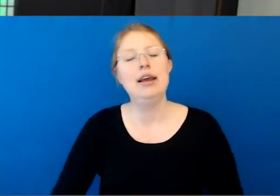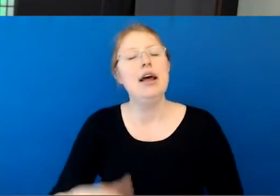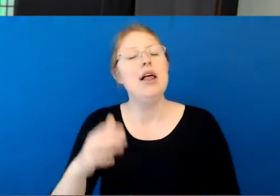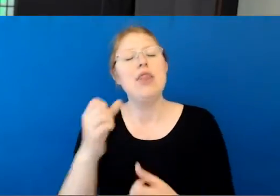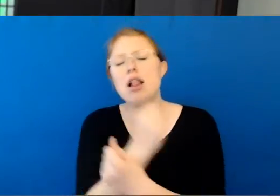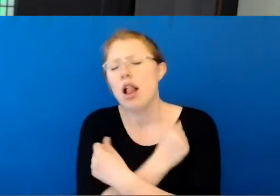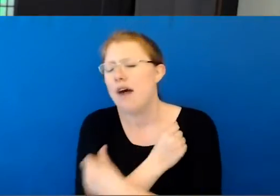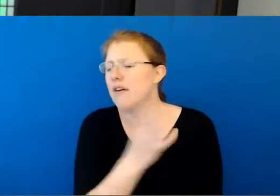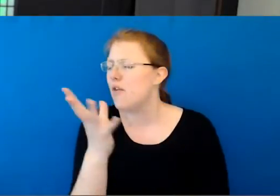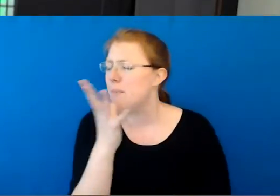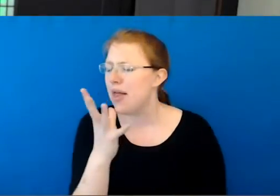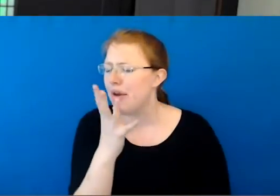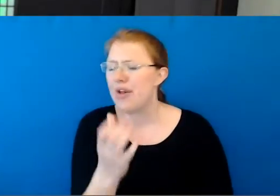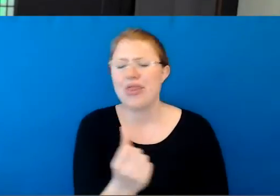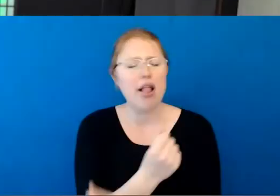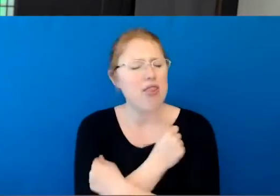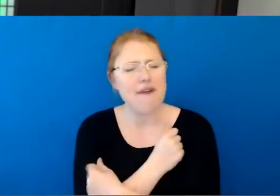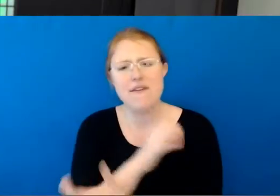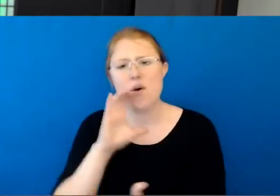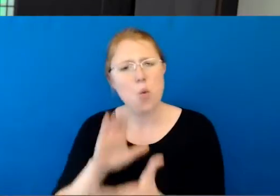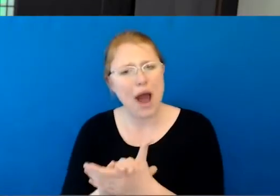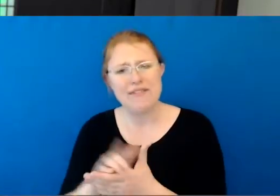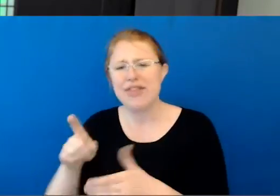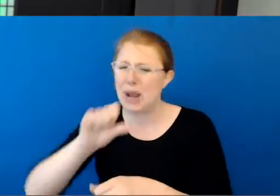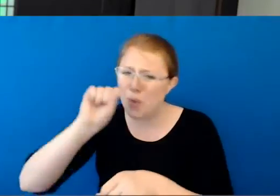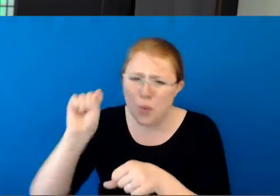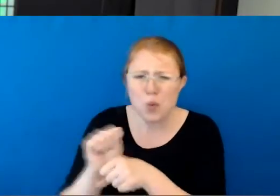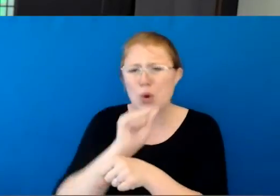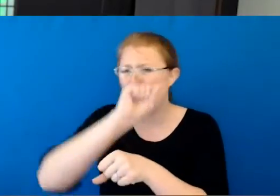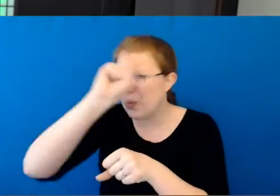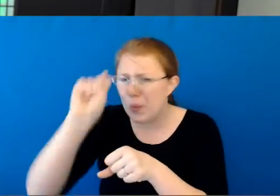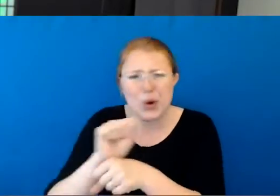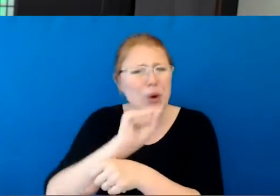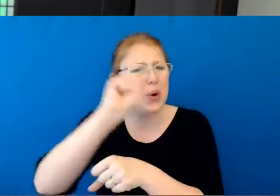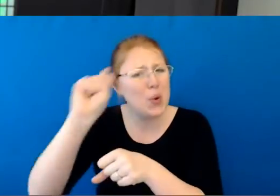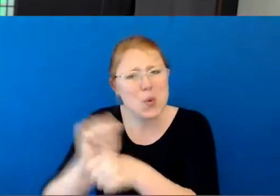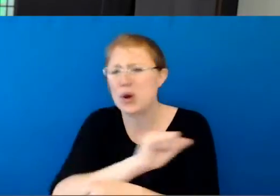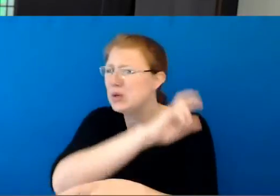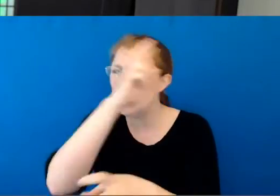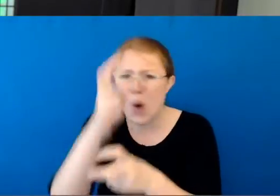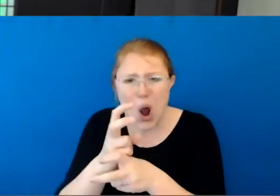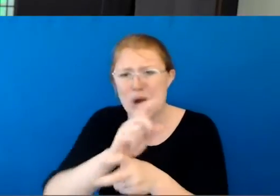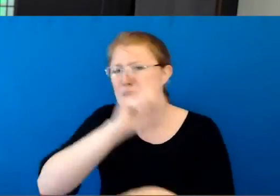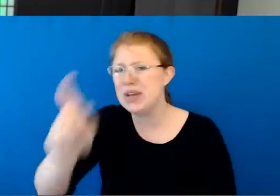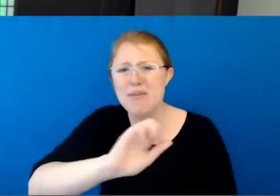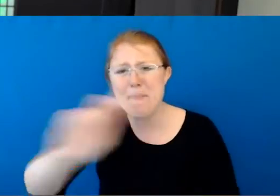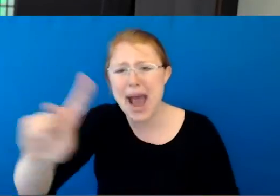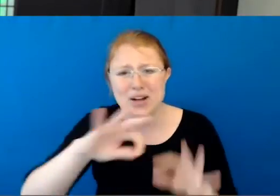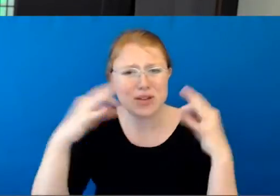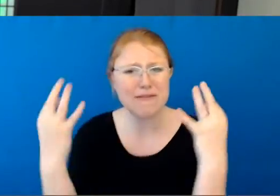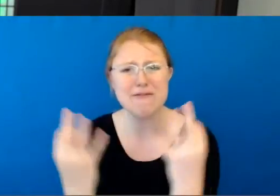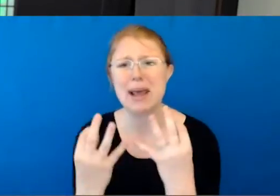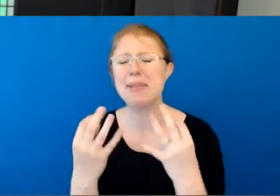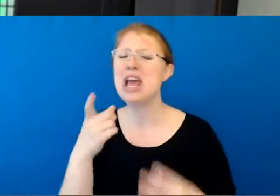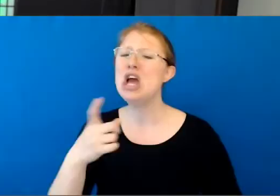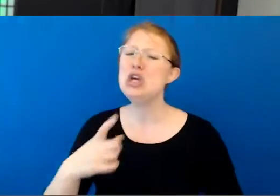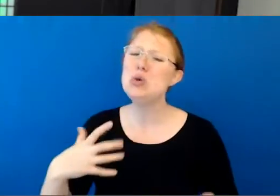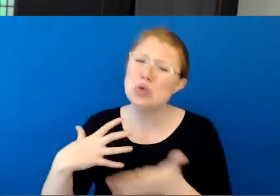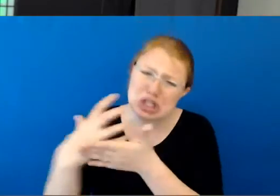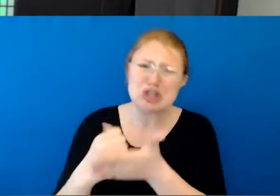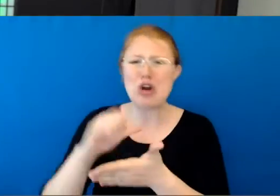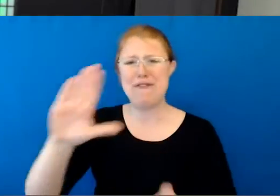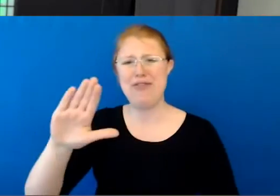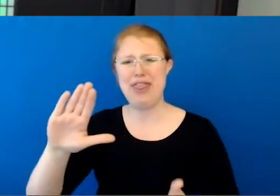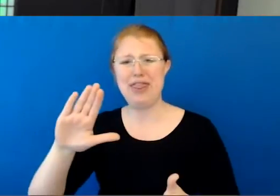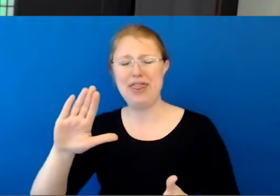wife. It is so easy to take for granted what they do for you every single day. I'm speaking to myself here as well. The